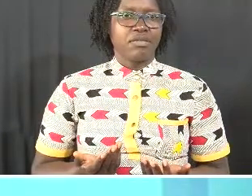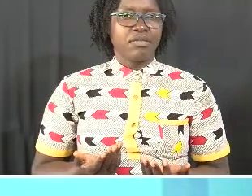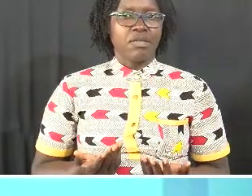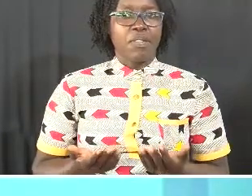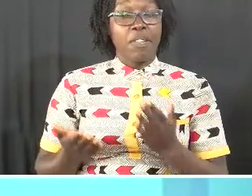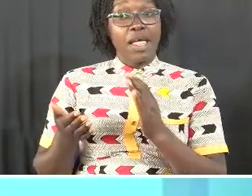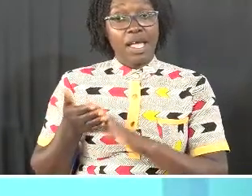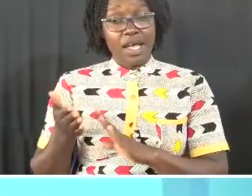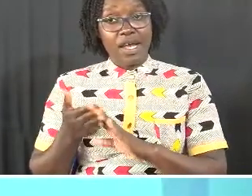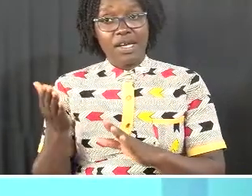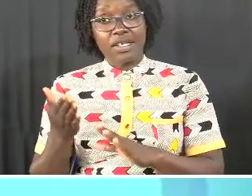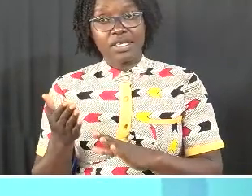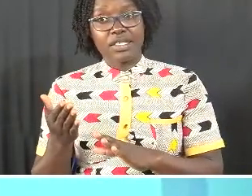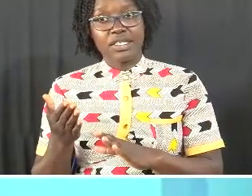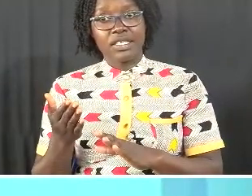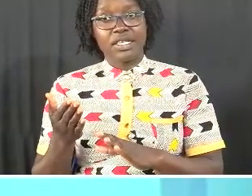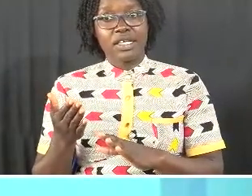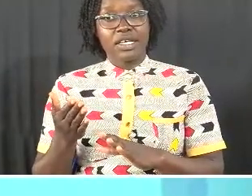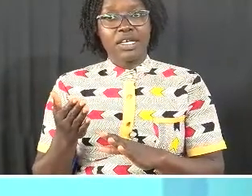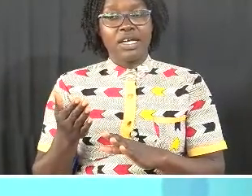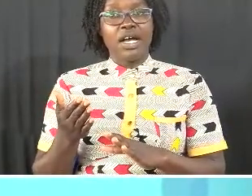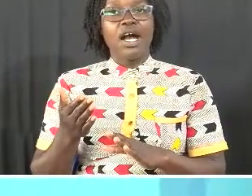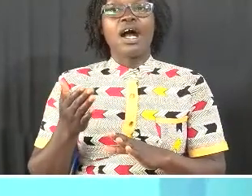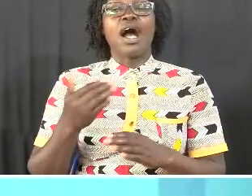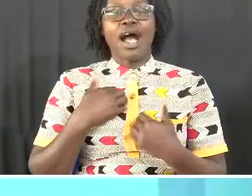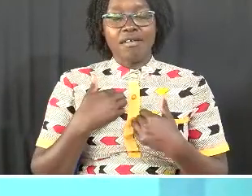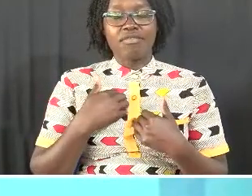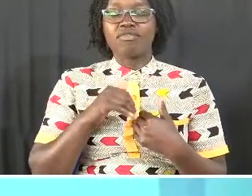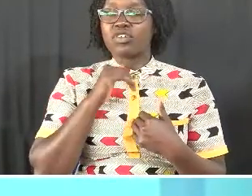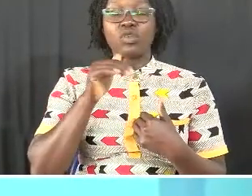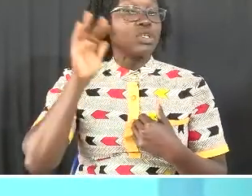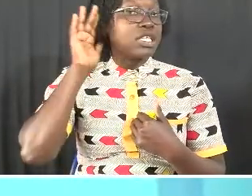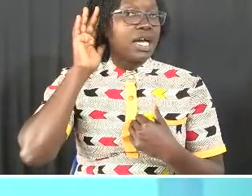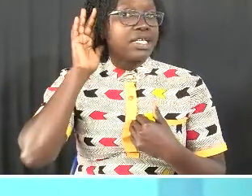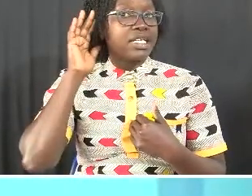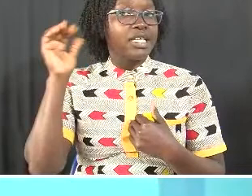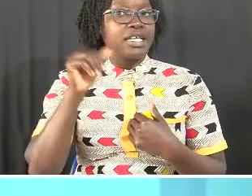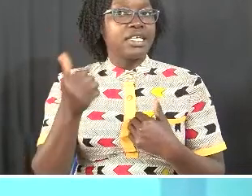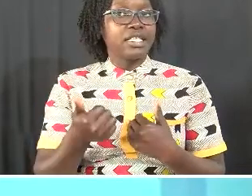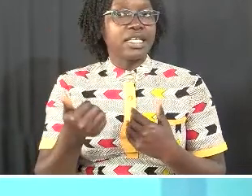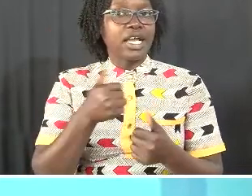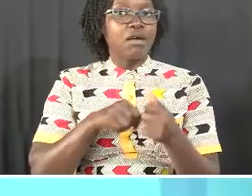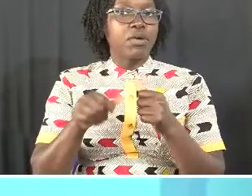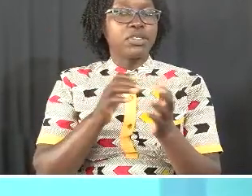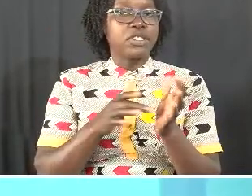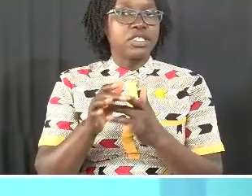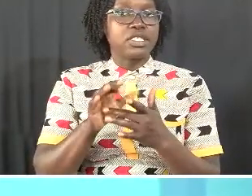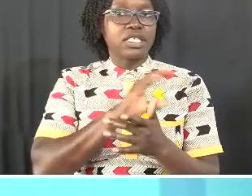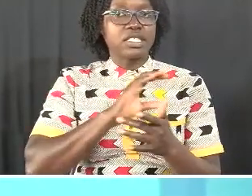Having not heard anything about Jesus Christ and his death on the cross.